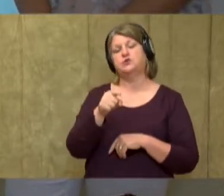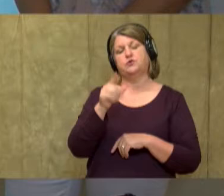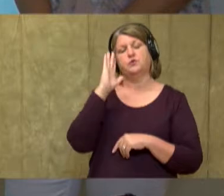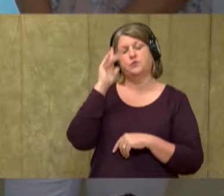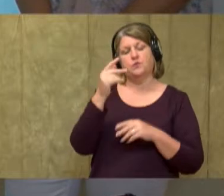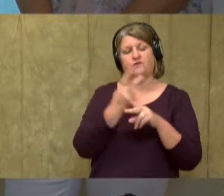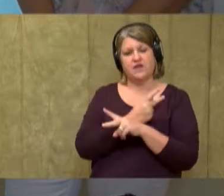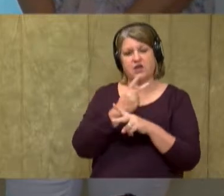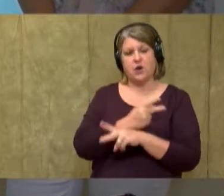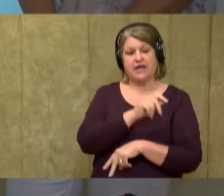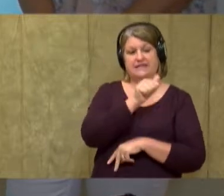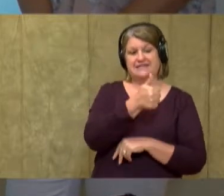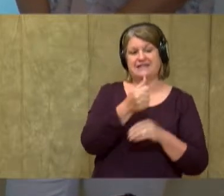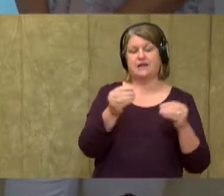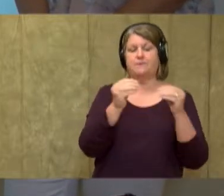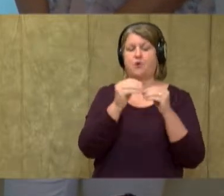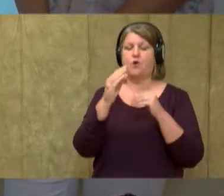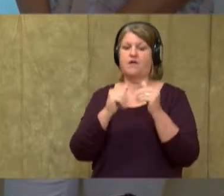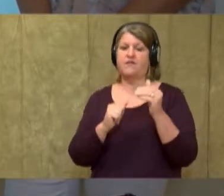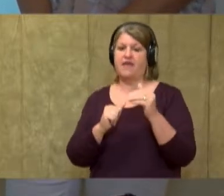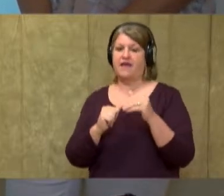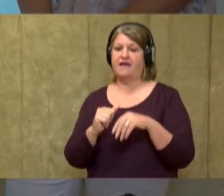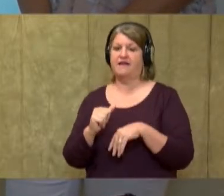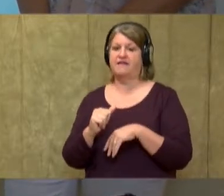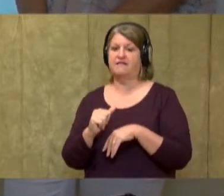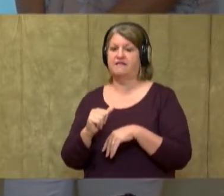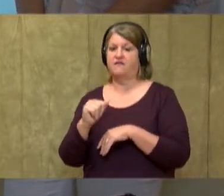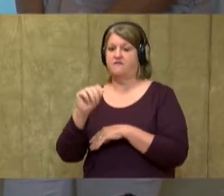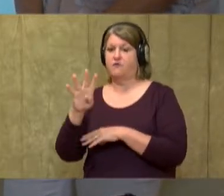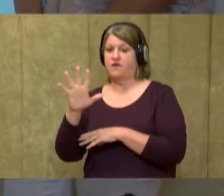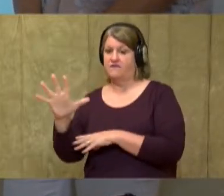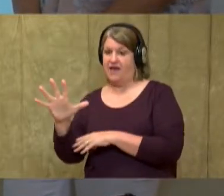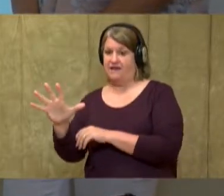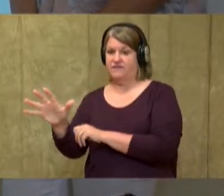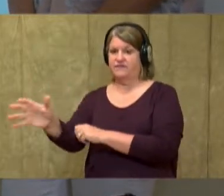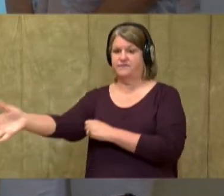45. Then I'll challenge you to do 10 less than 45.